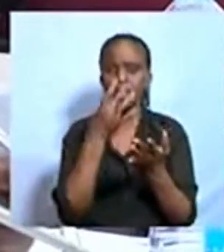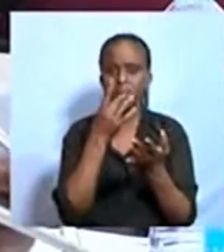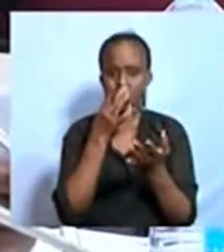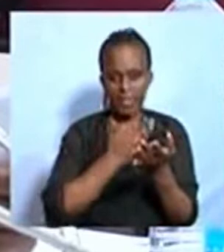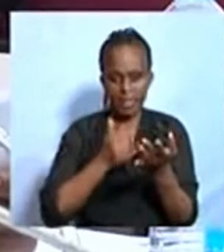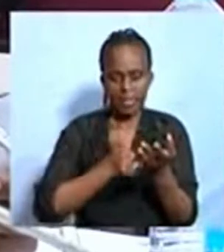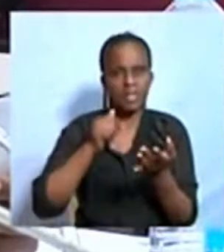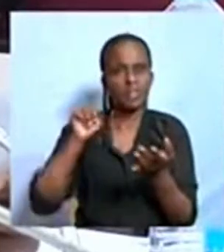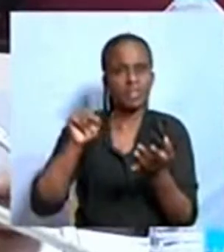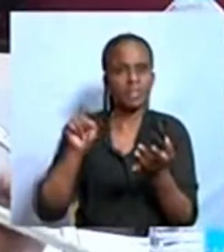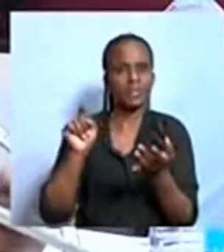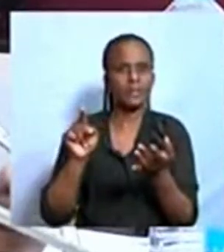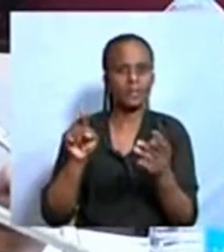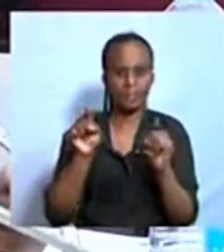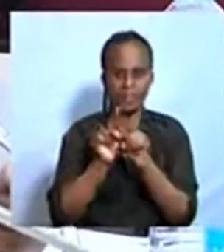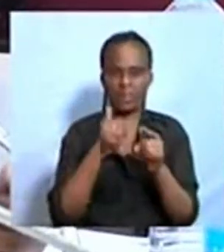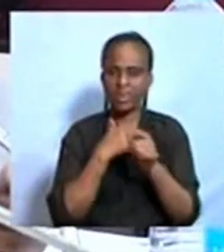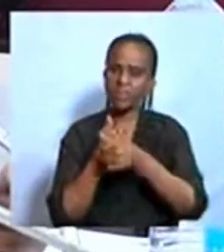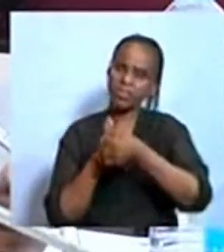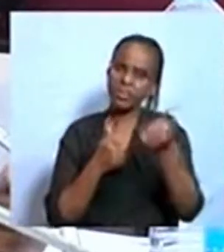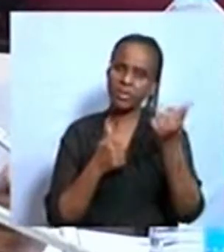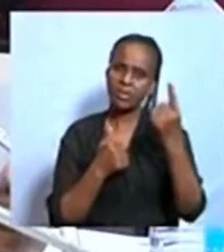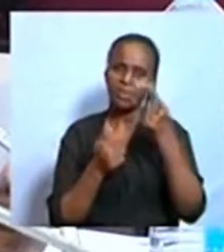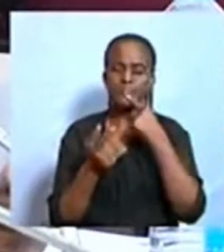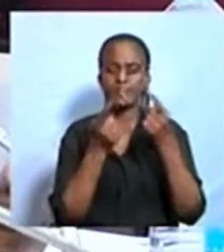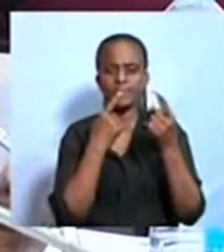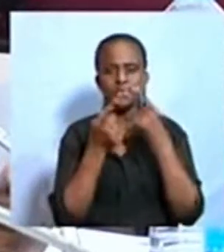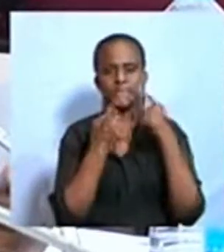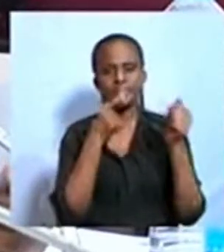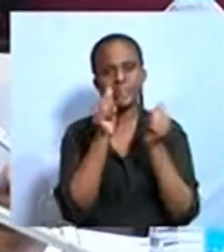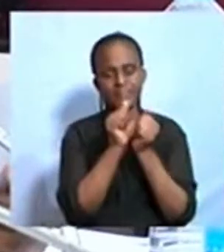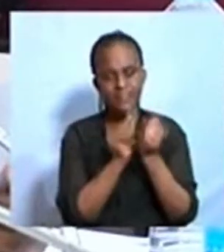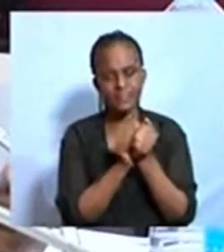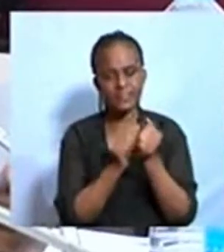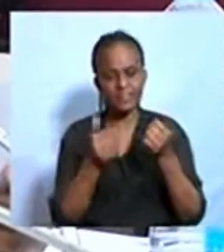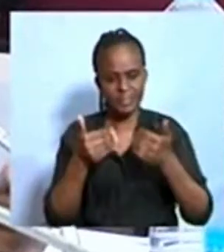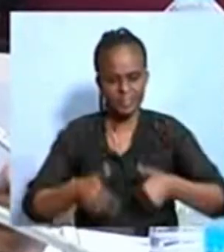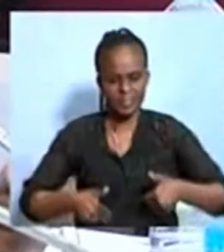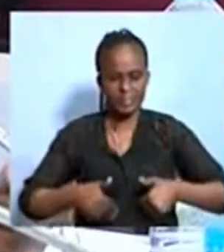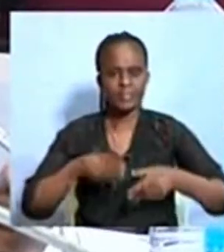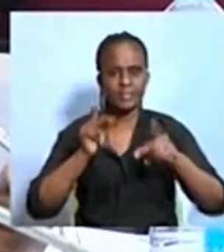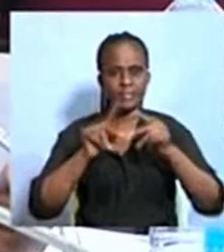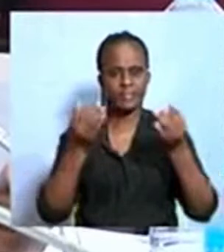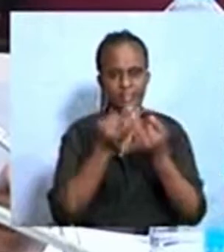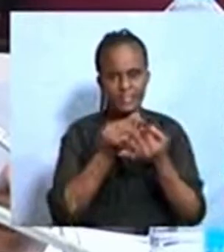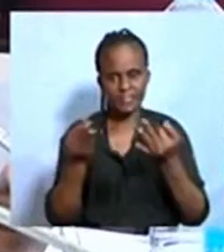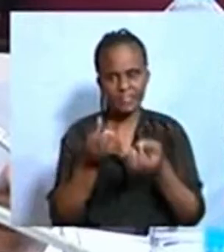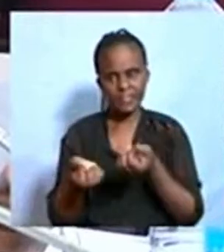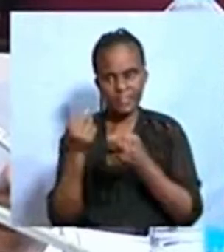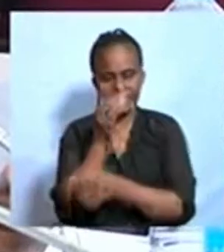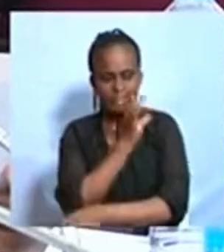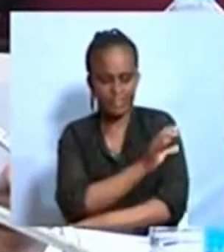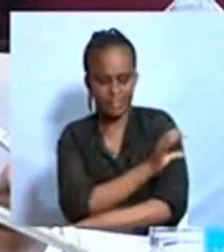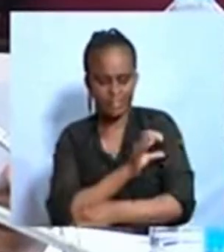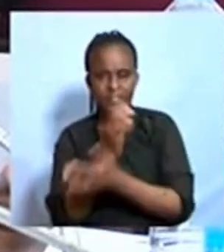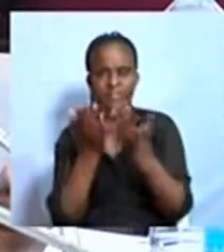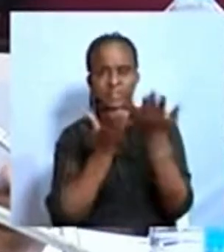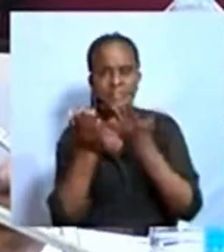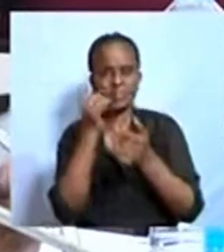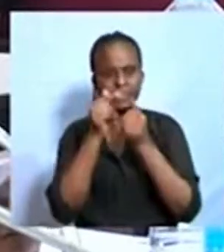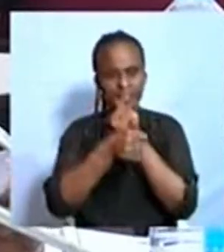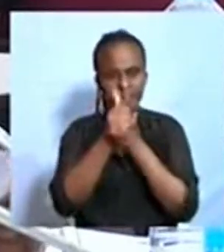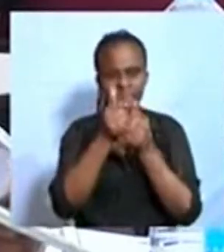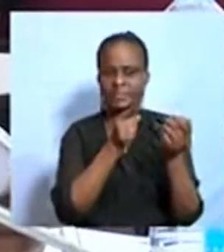needed. There's the other one that talks about young people are failing to go to the clinic to access these services because